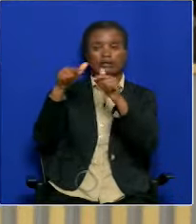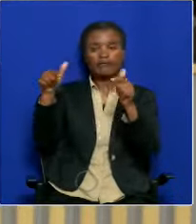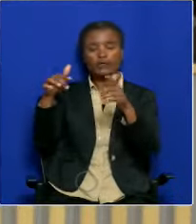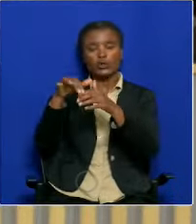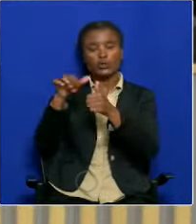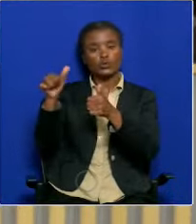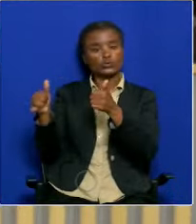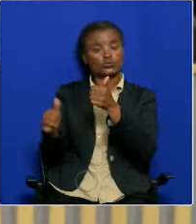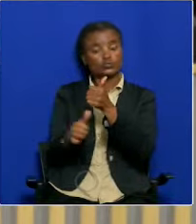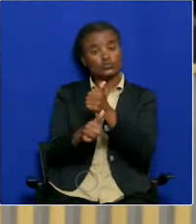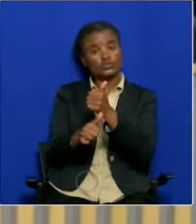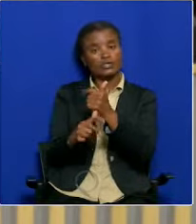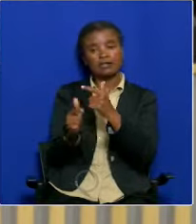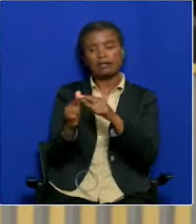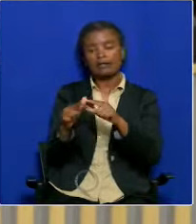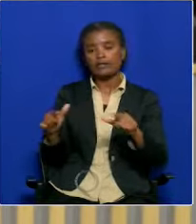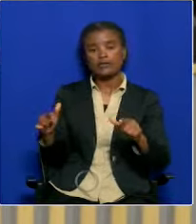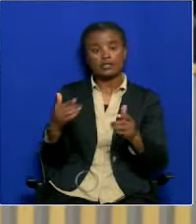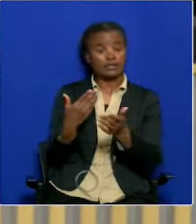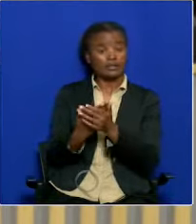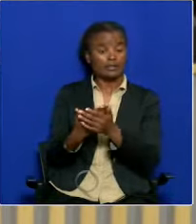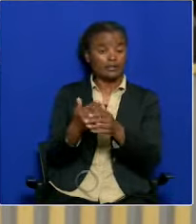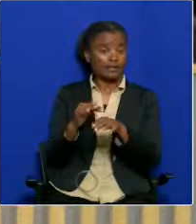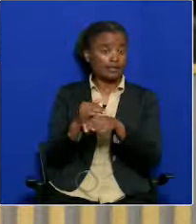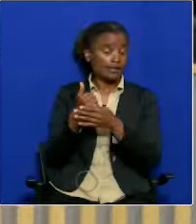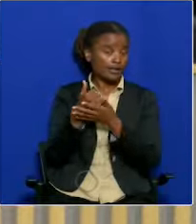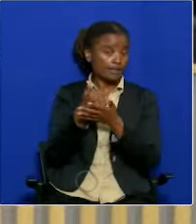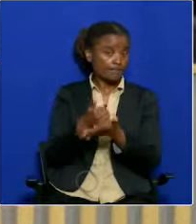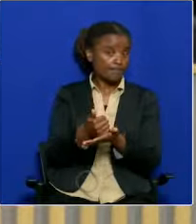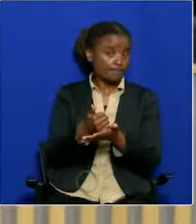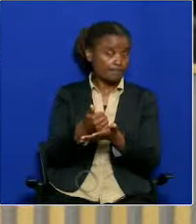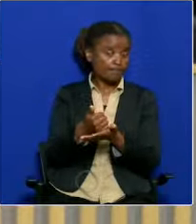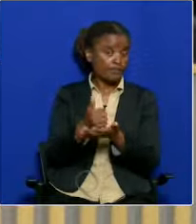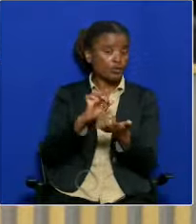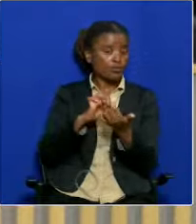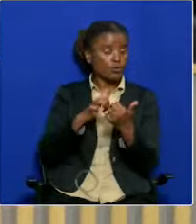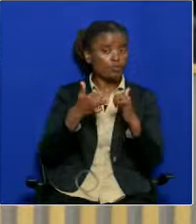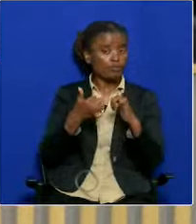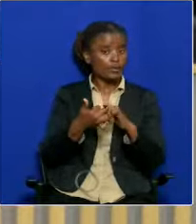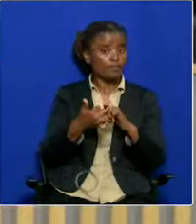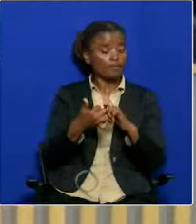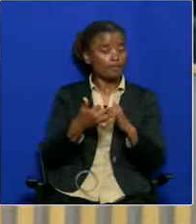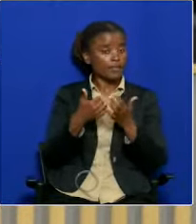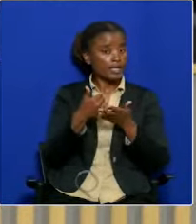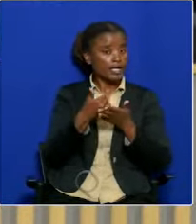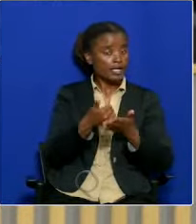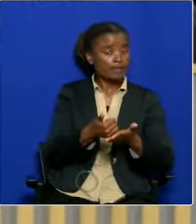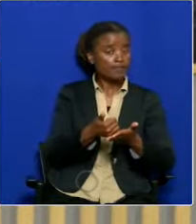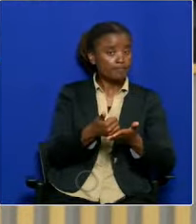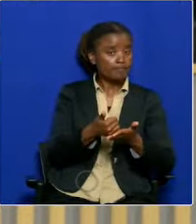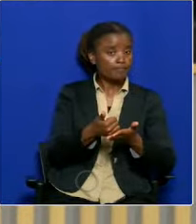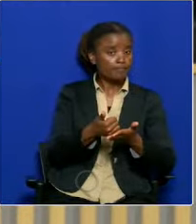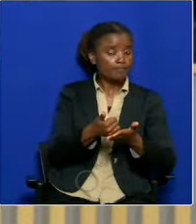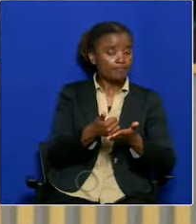them in their troubles, to use their power? Do you accept that as a proposition?